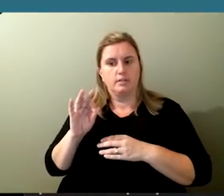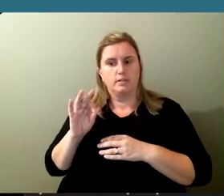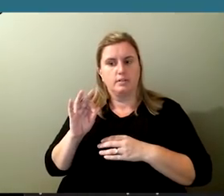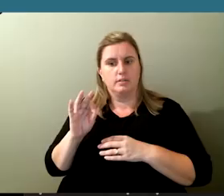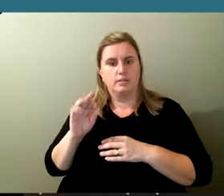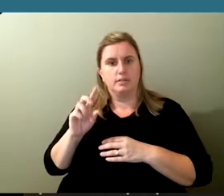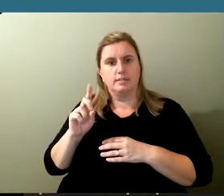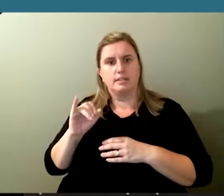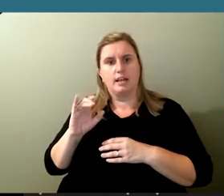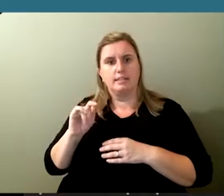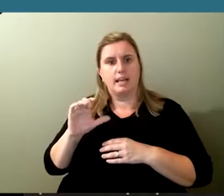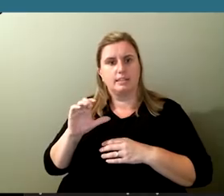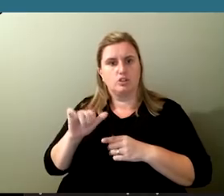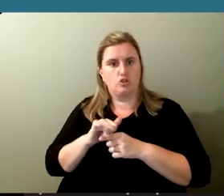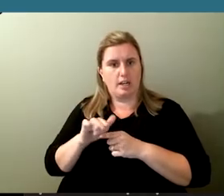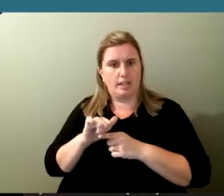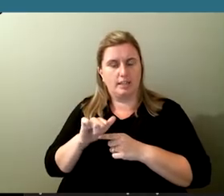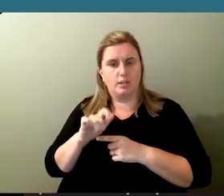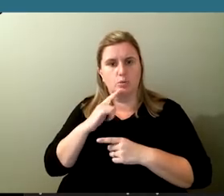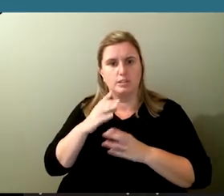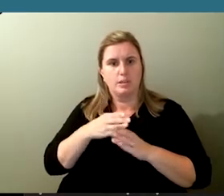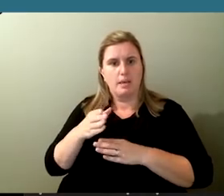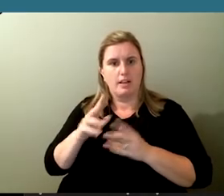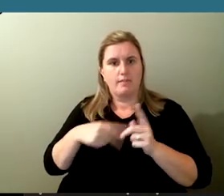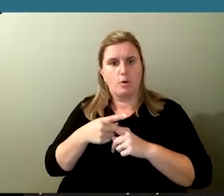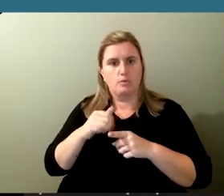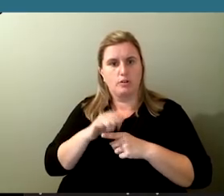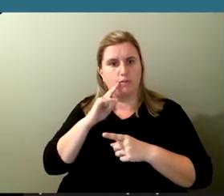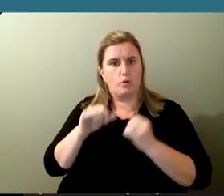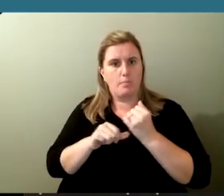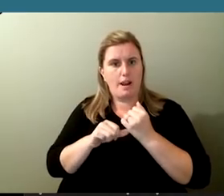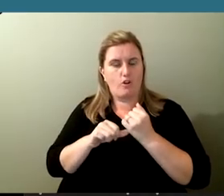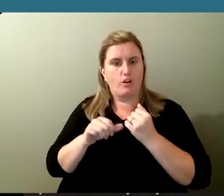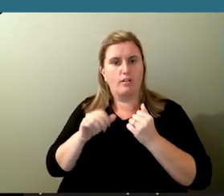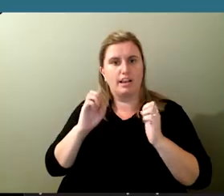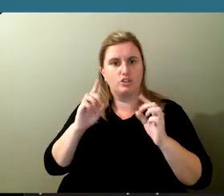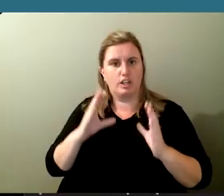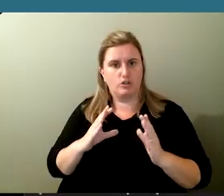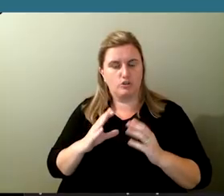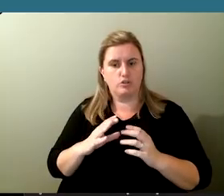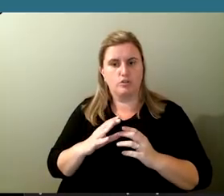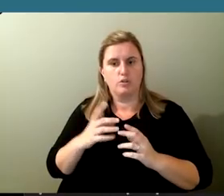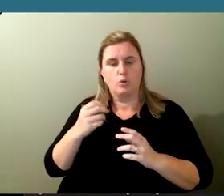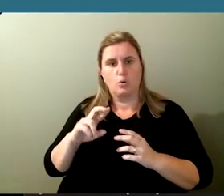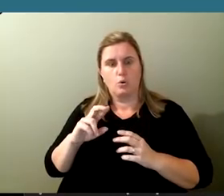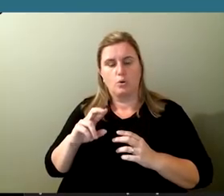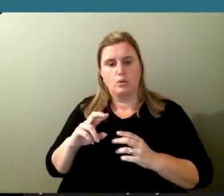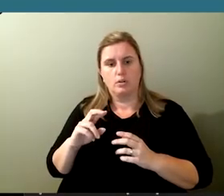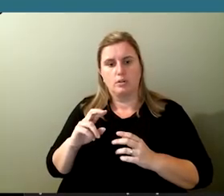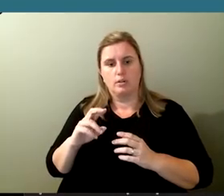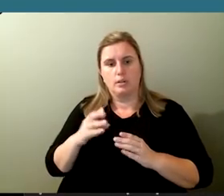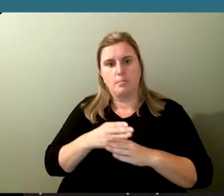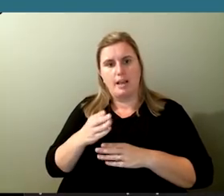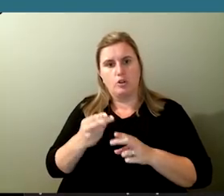didactic training, which is mainly the form of training for repair educators, or the mainly